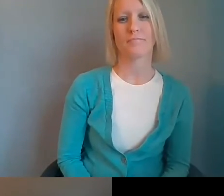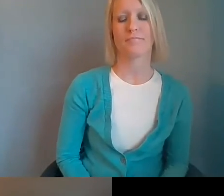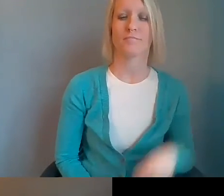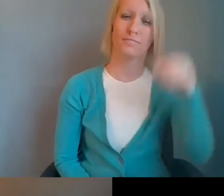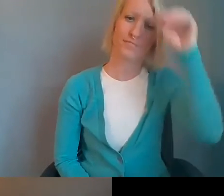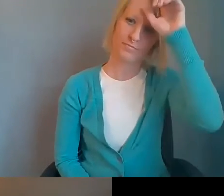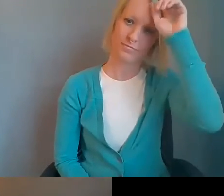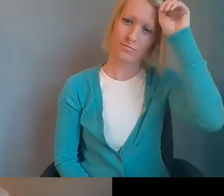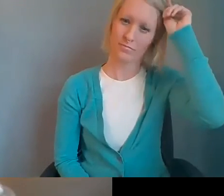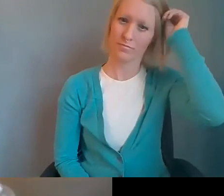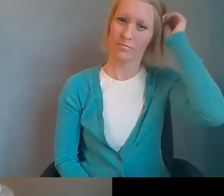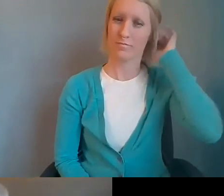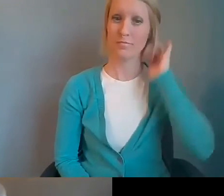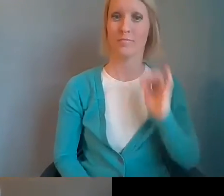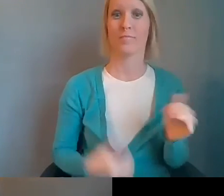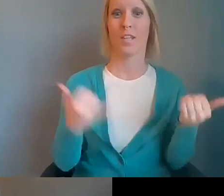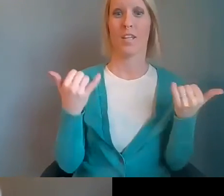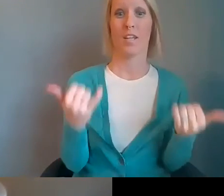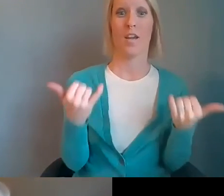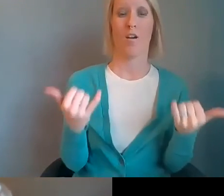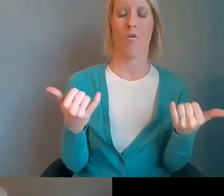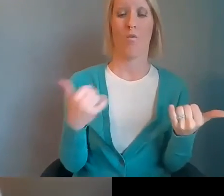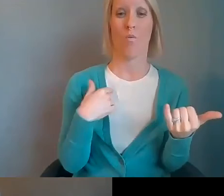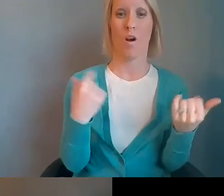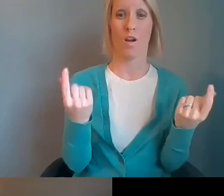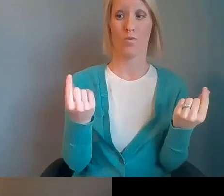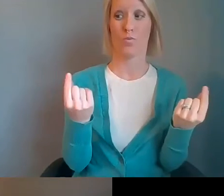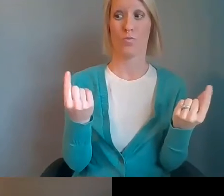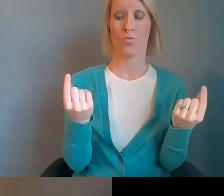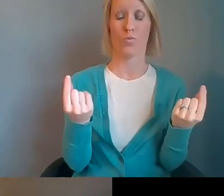Now, what I like to do is I have